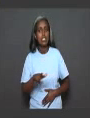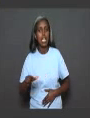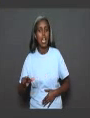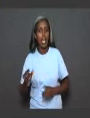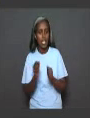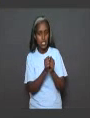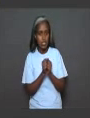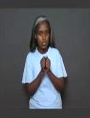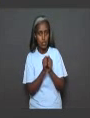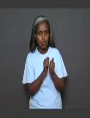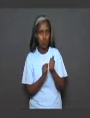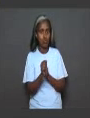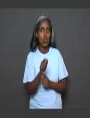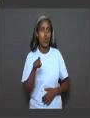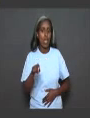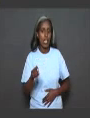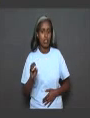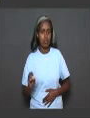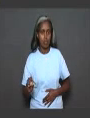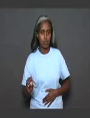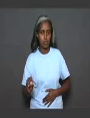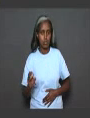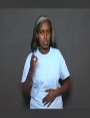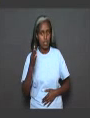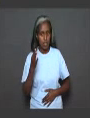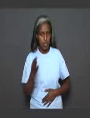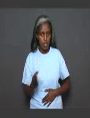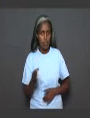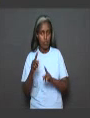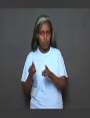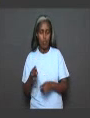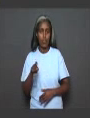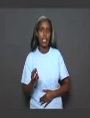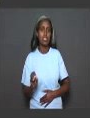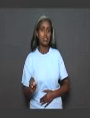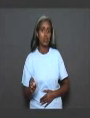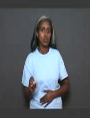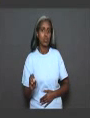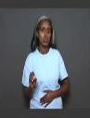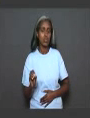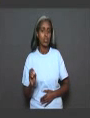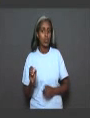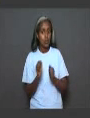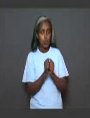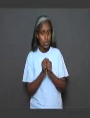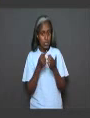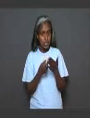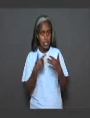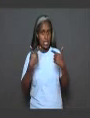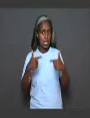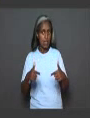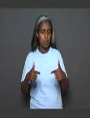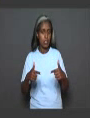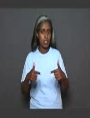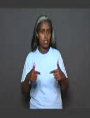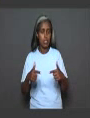through x naught, f of x naught, with this limit